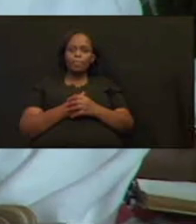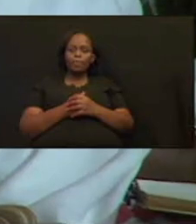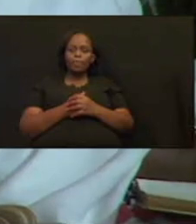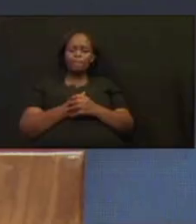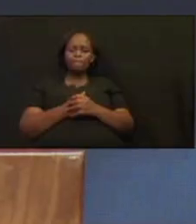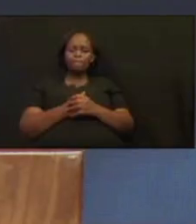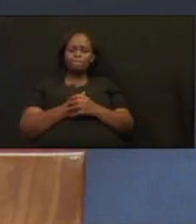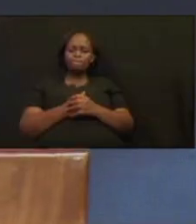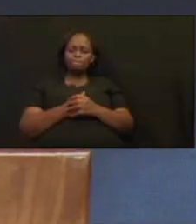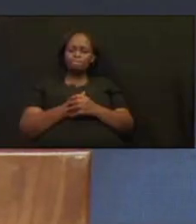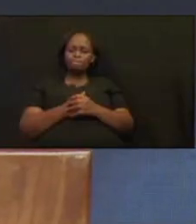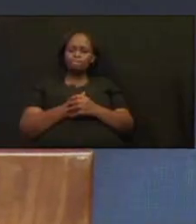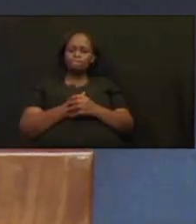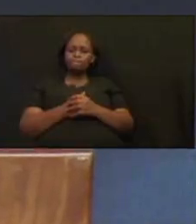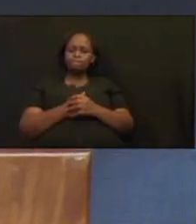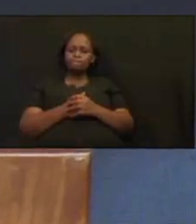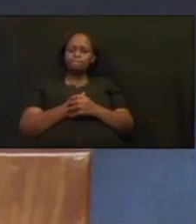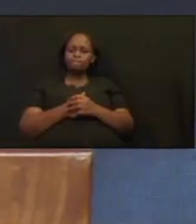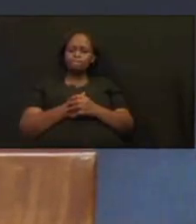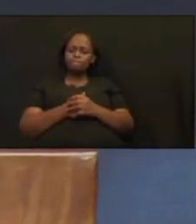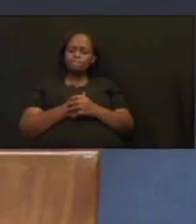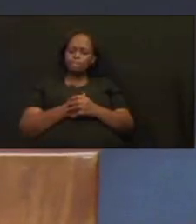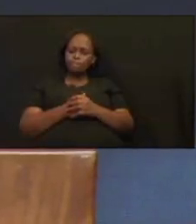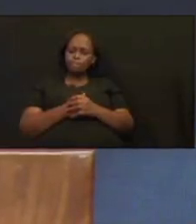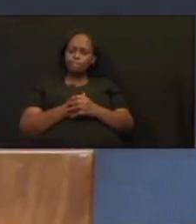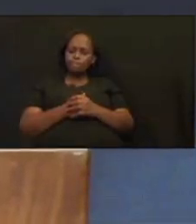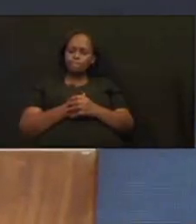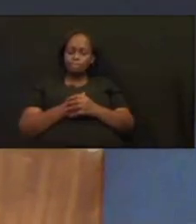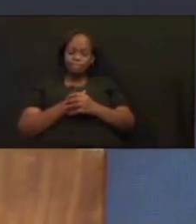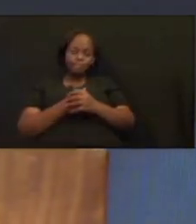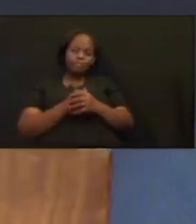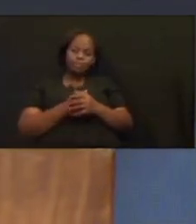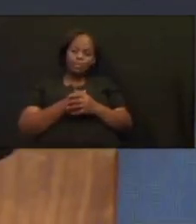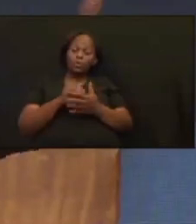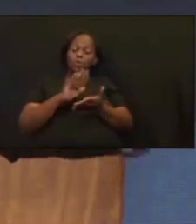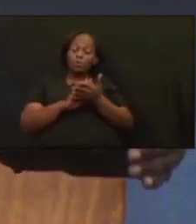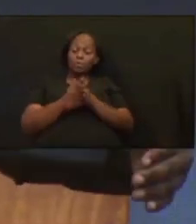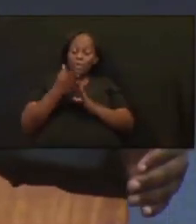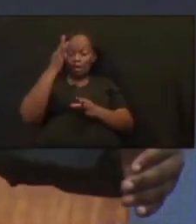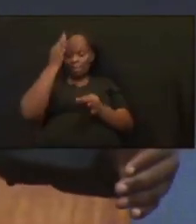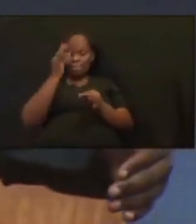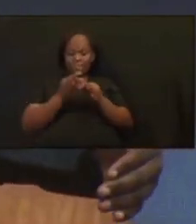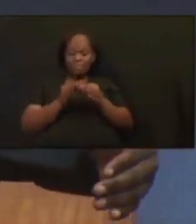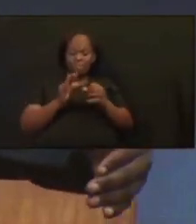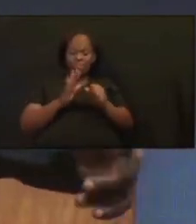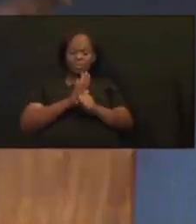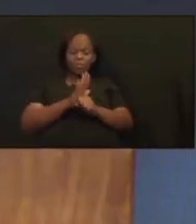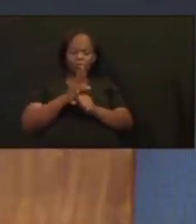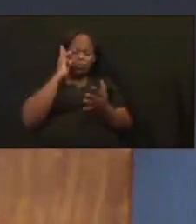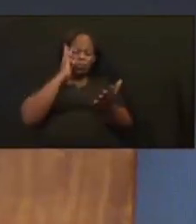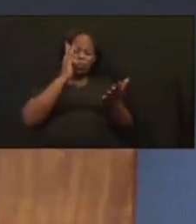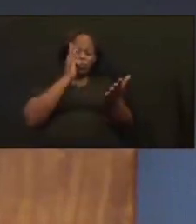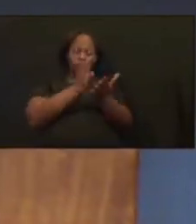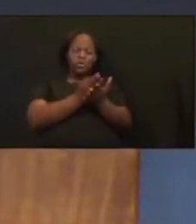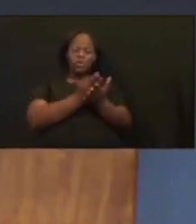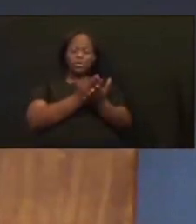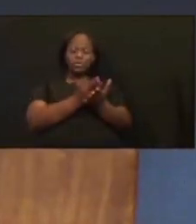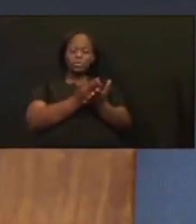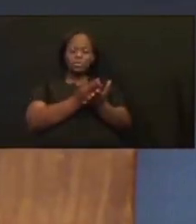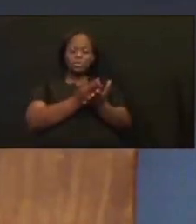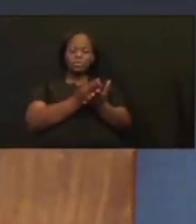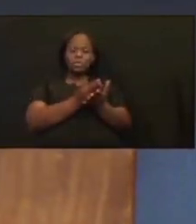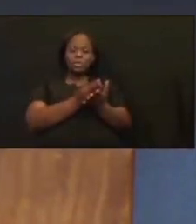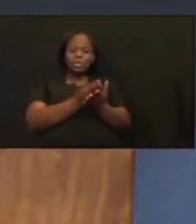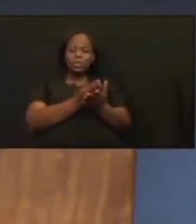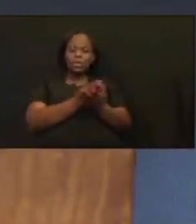others. Because you see, being a faithful witness is like a relay. Your faithfulness